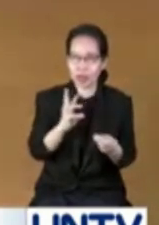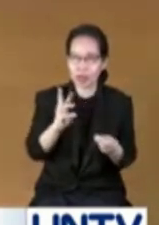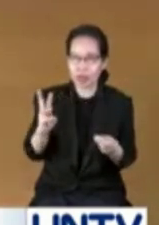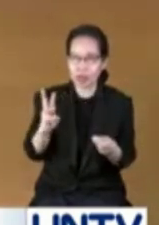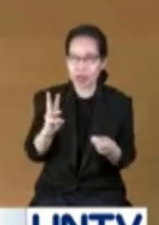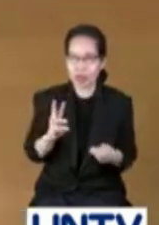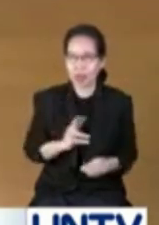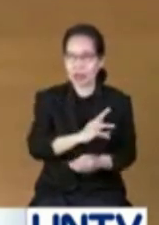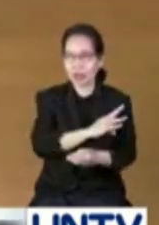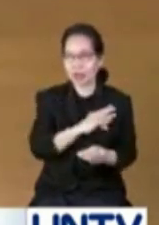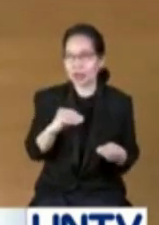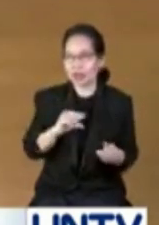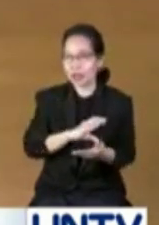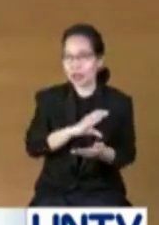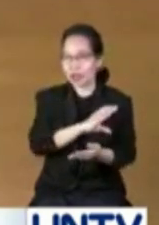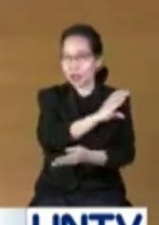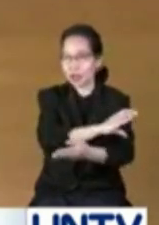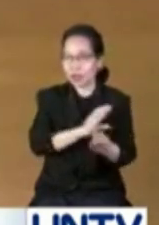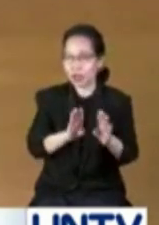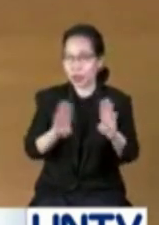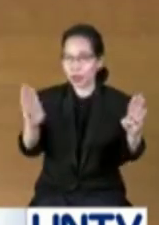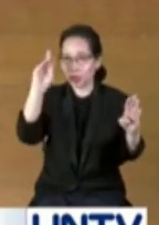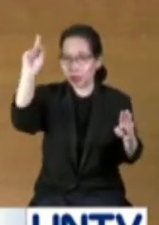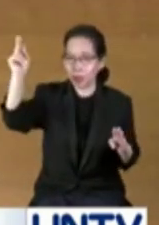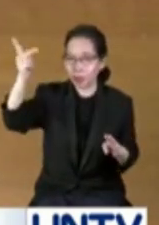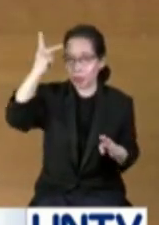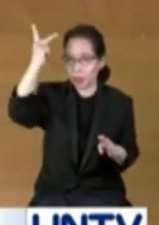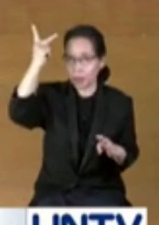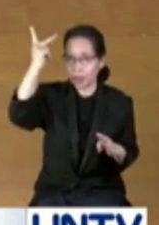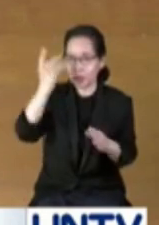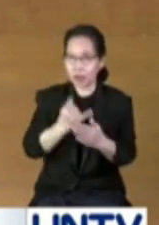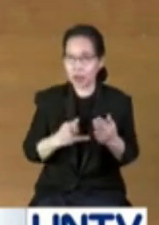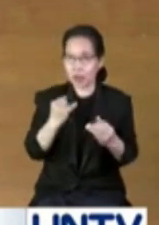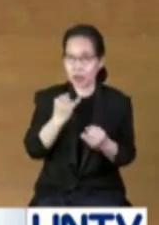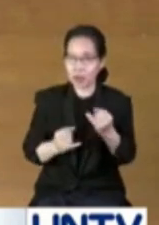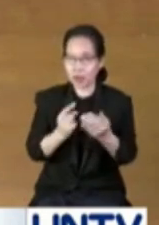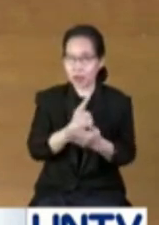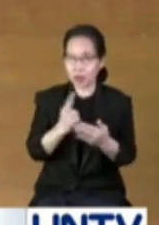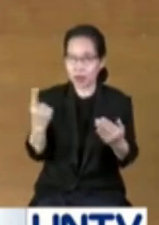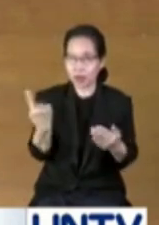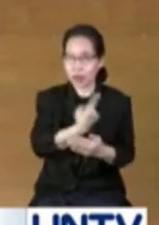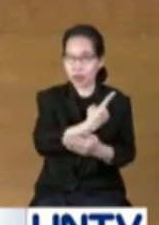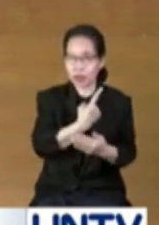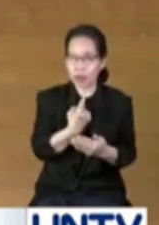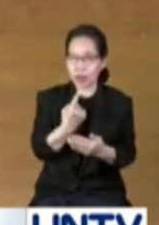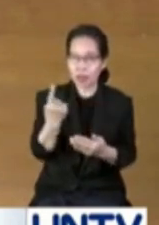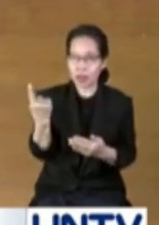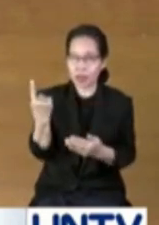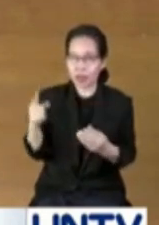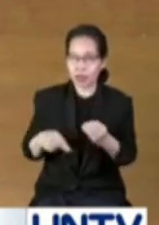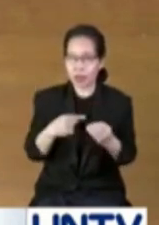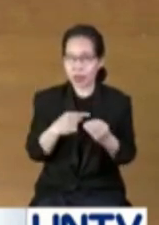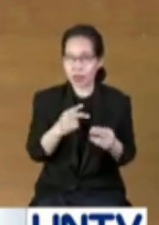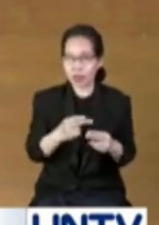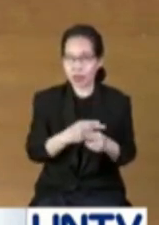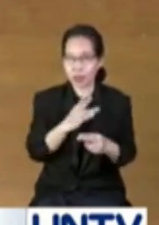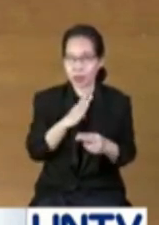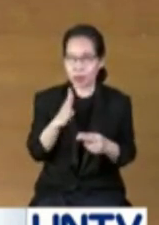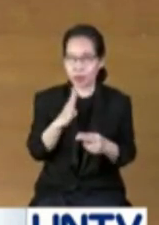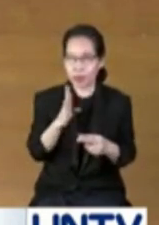been opened to the public. Just last week, we inspected the site of what will soon be a